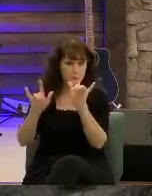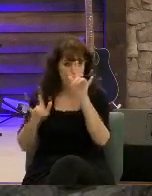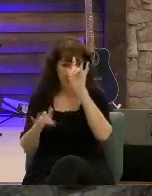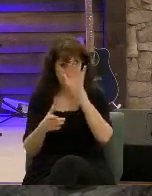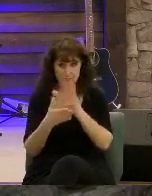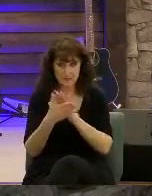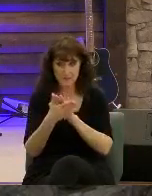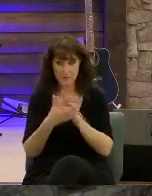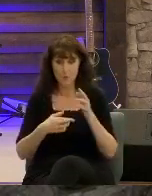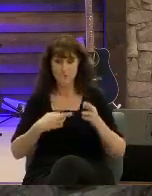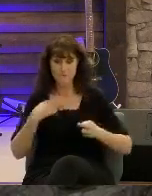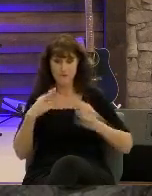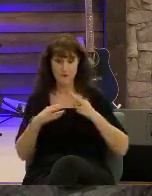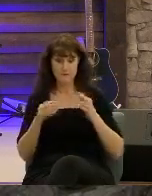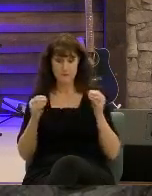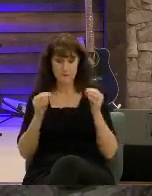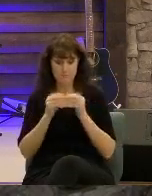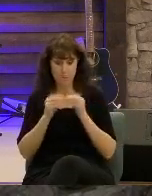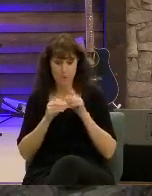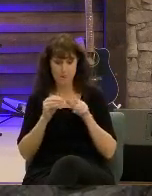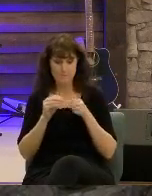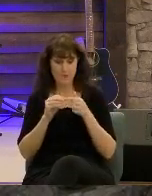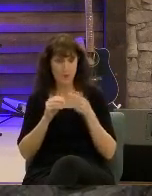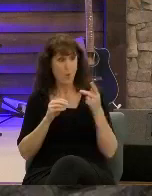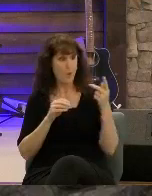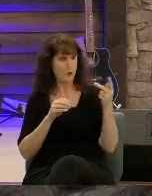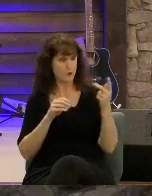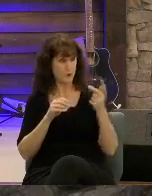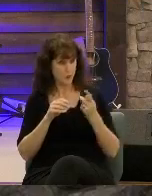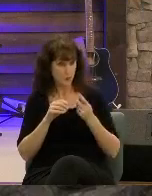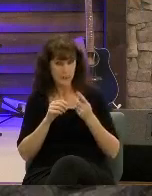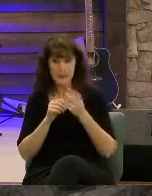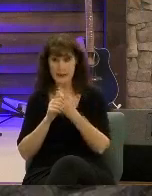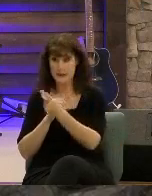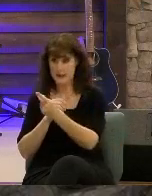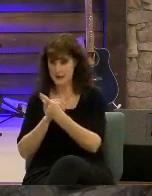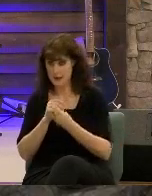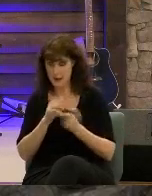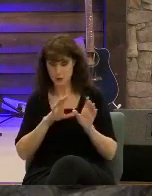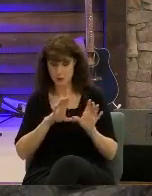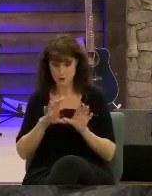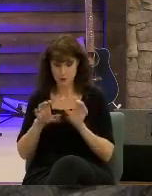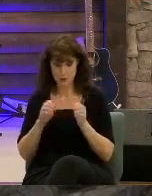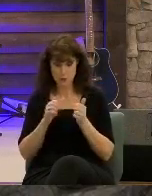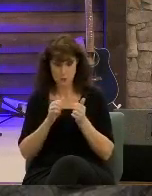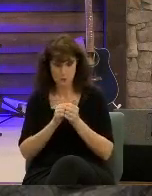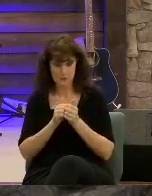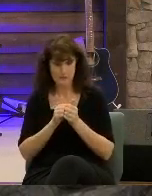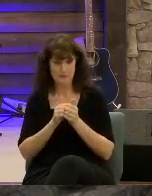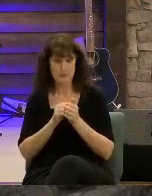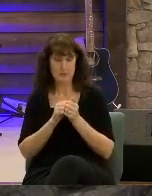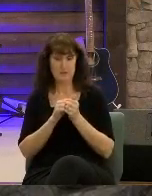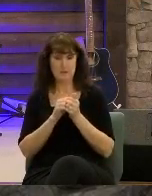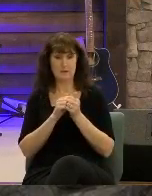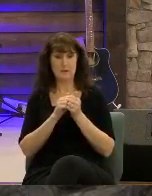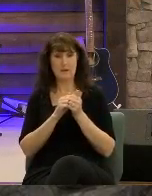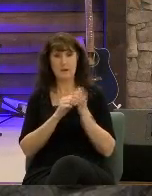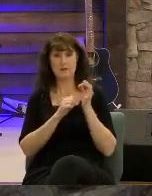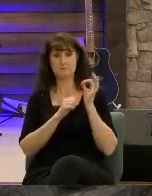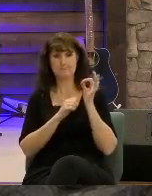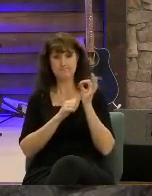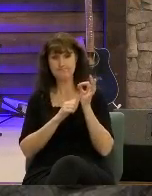is more about what you and I do with what Paul Lane spoke last week,